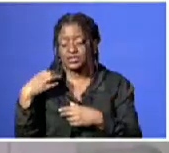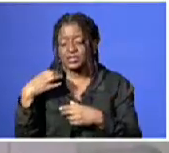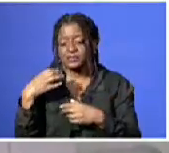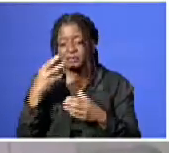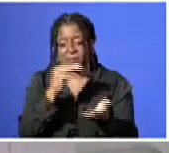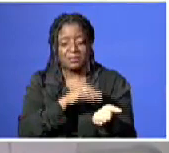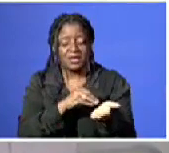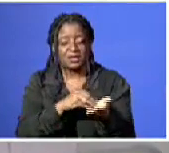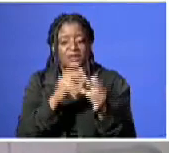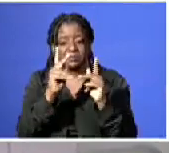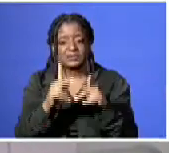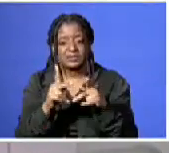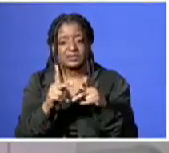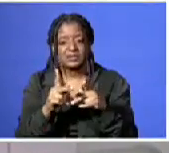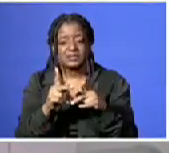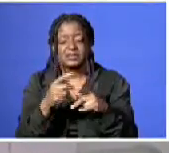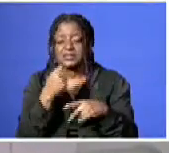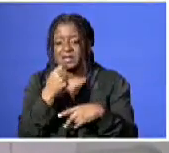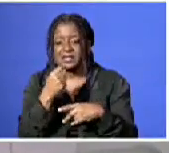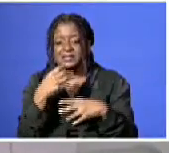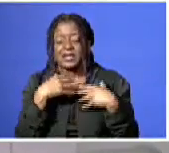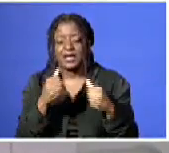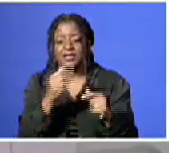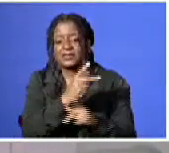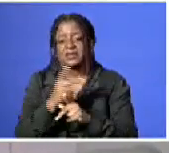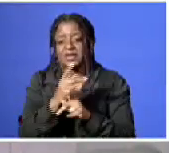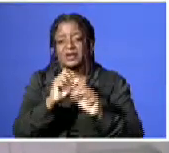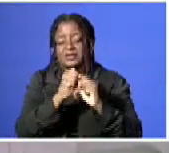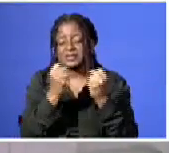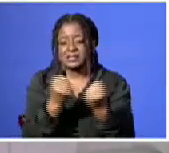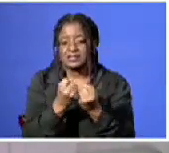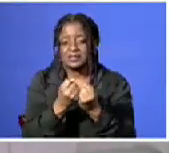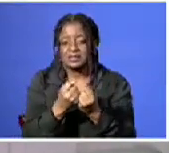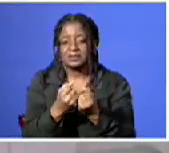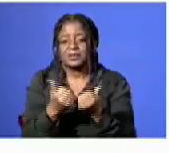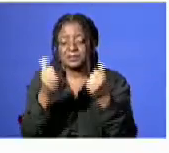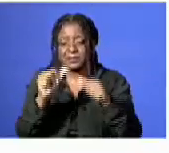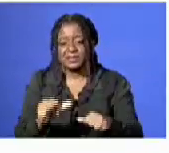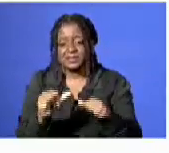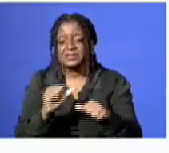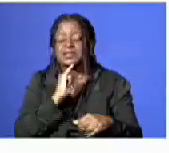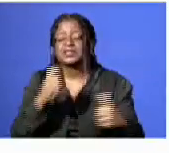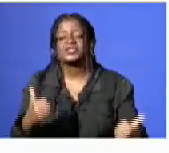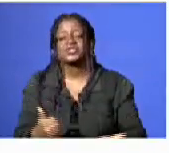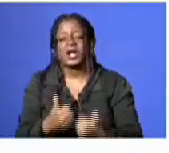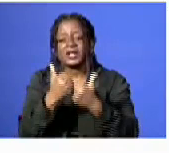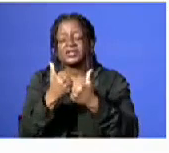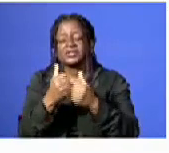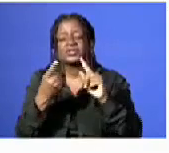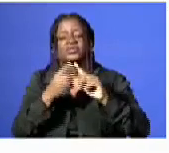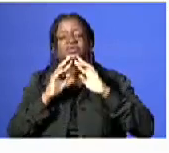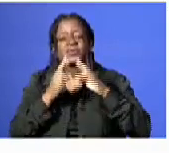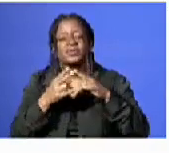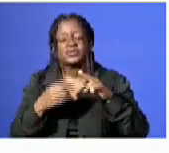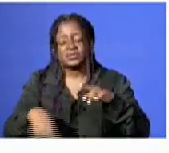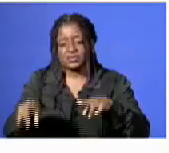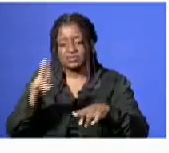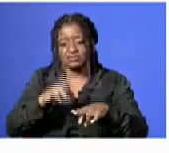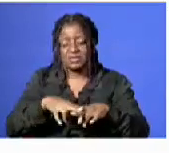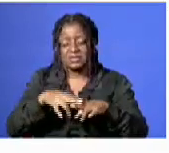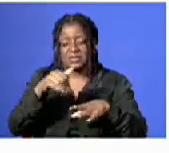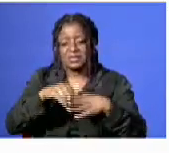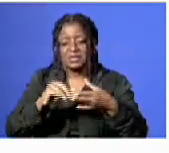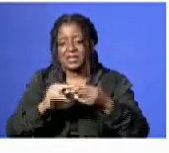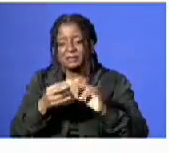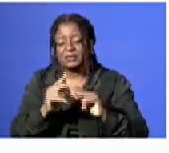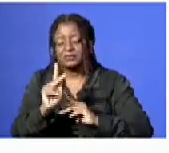Pearl McMillan says the healthcare system capacity is challenged to respond to the steep rise in cases and persons under